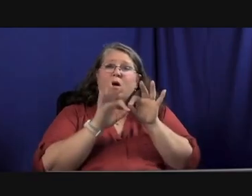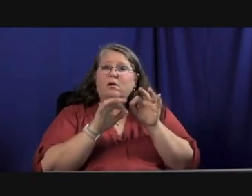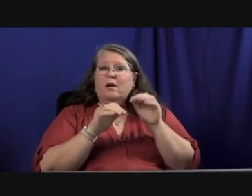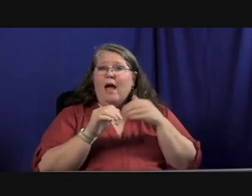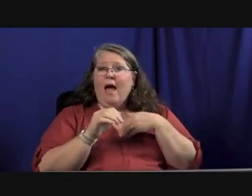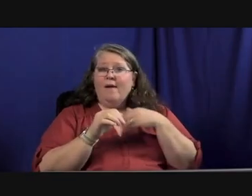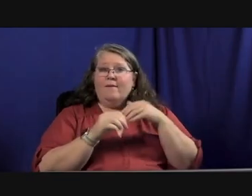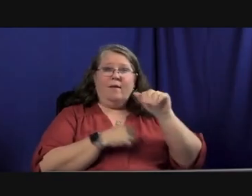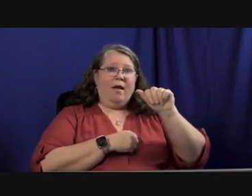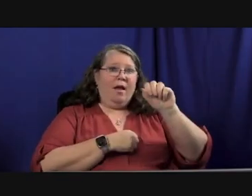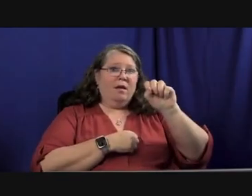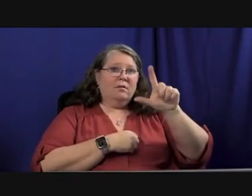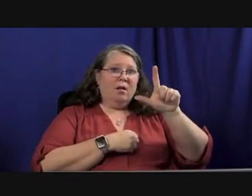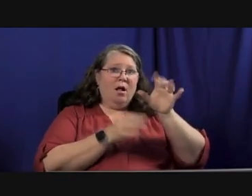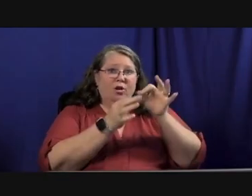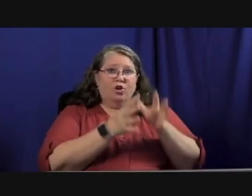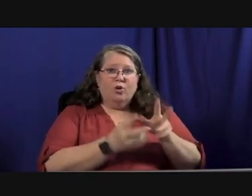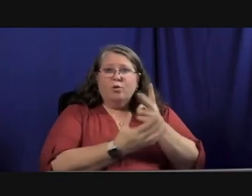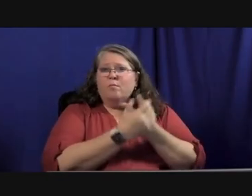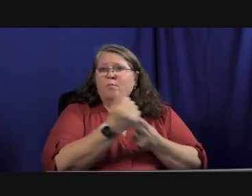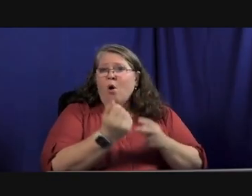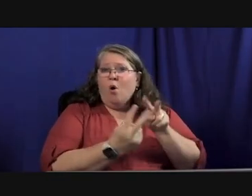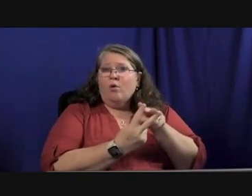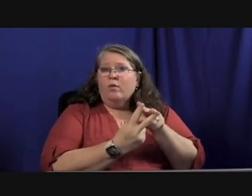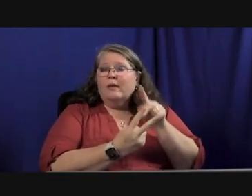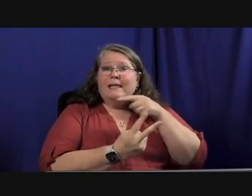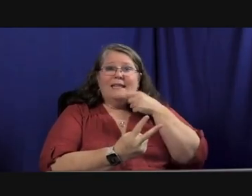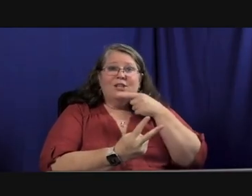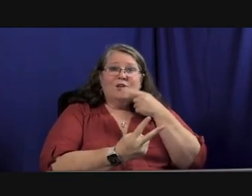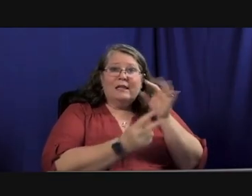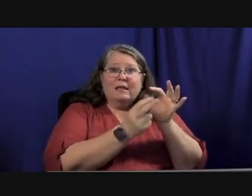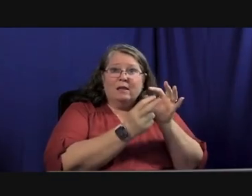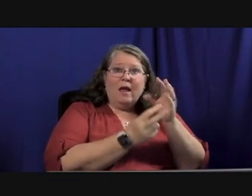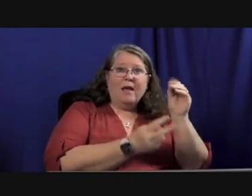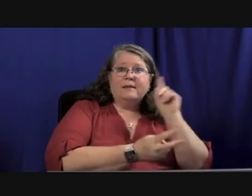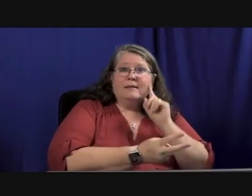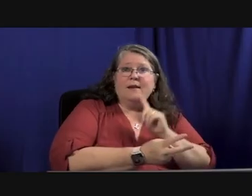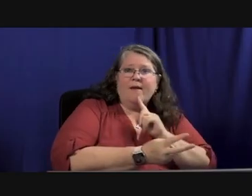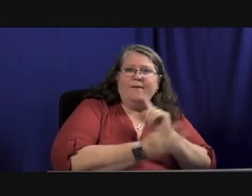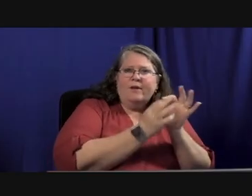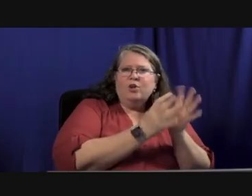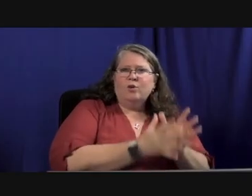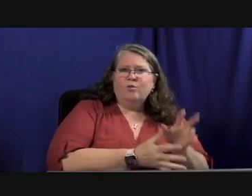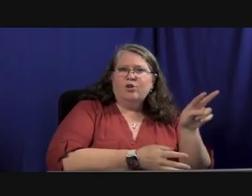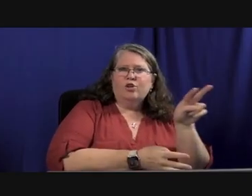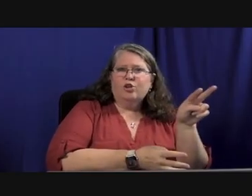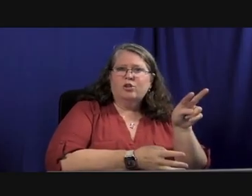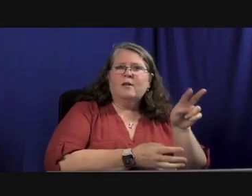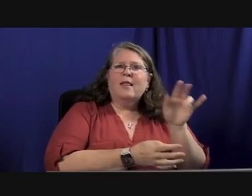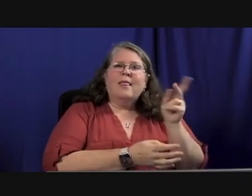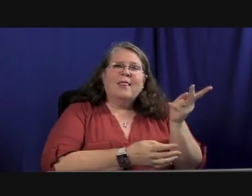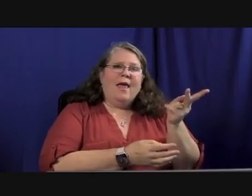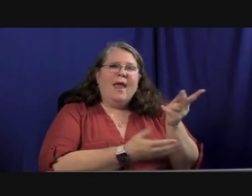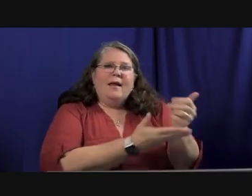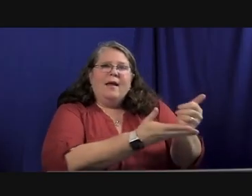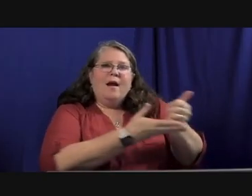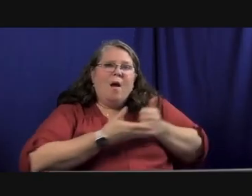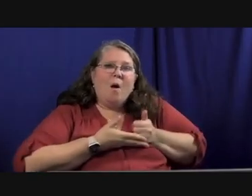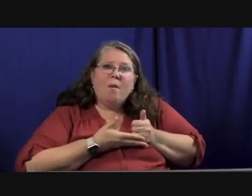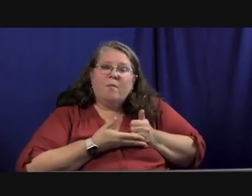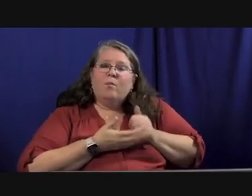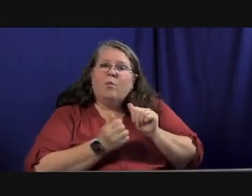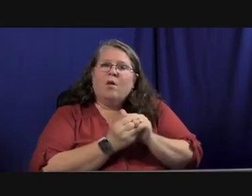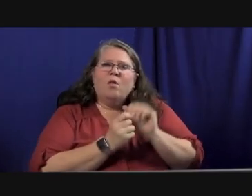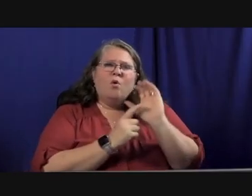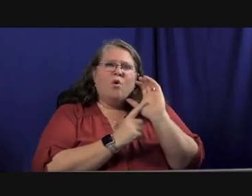sizes where they sign. So there is sometimes an ASL interpreter, and there also is a deaf interpreter at the same